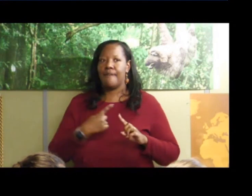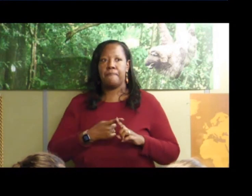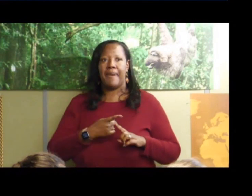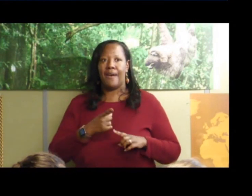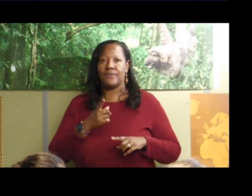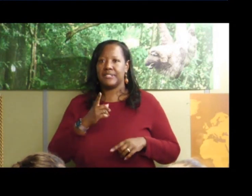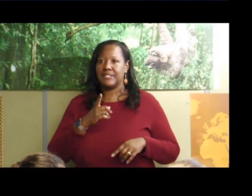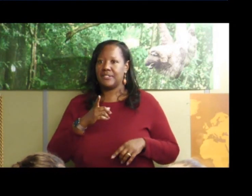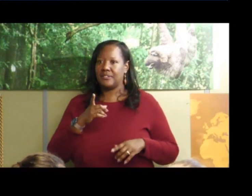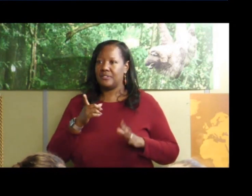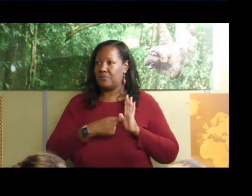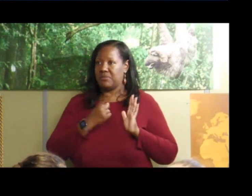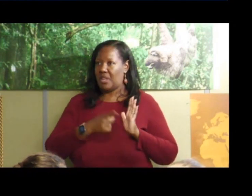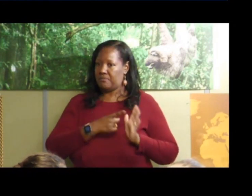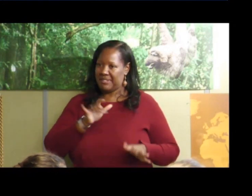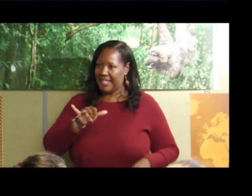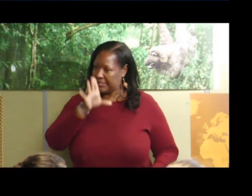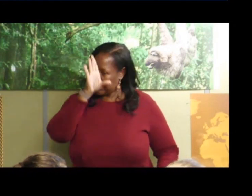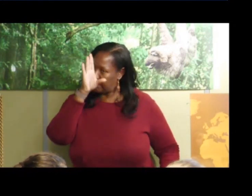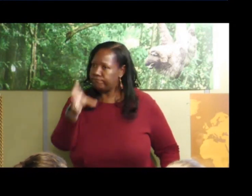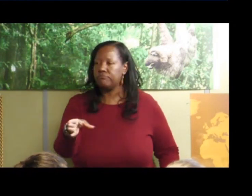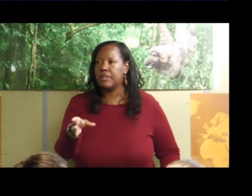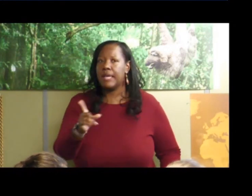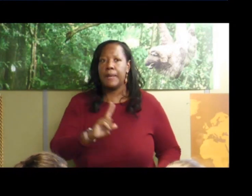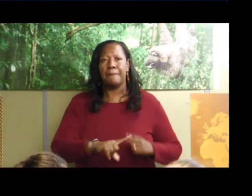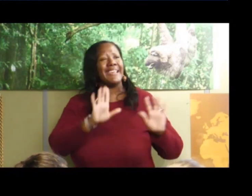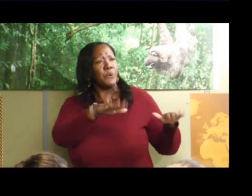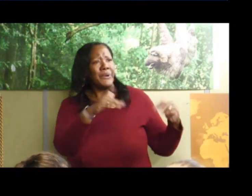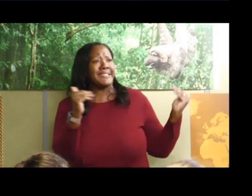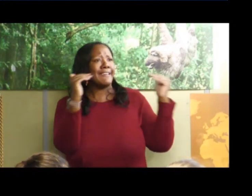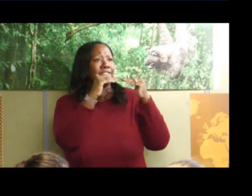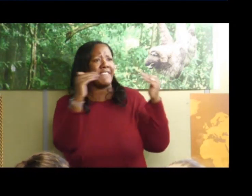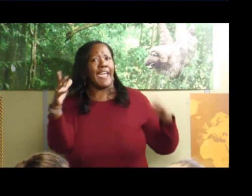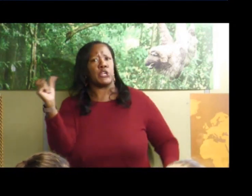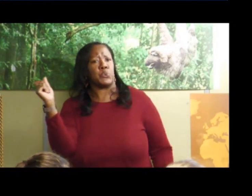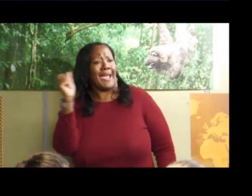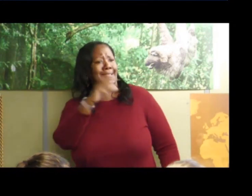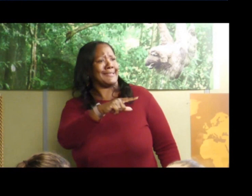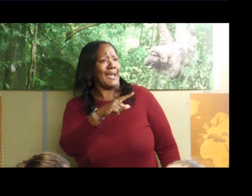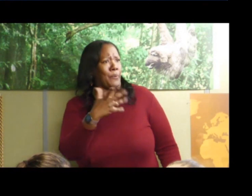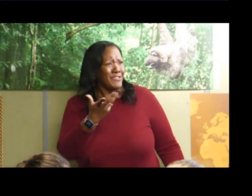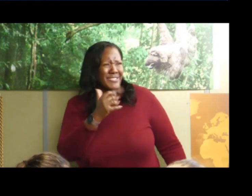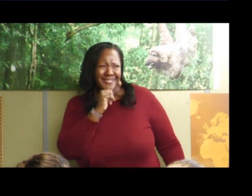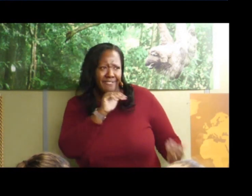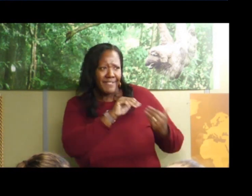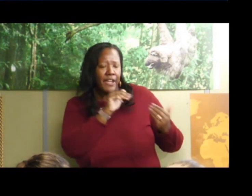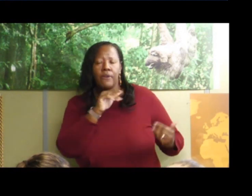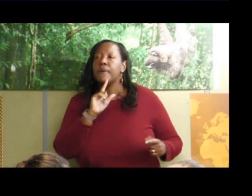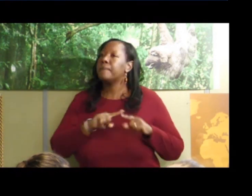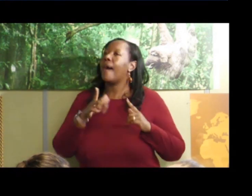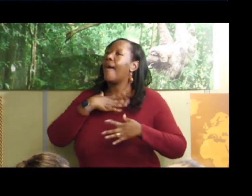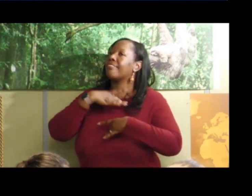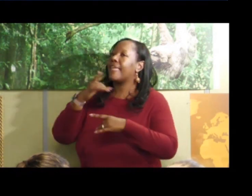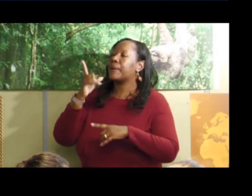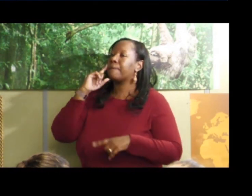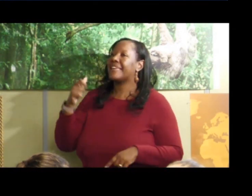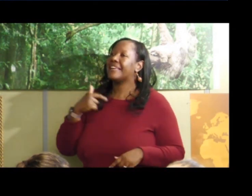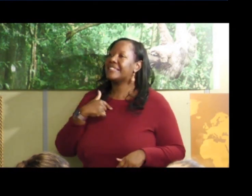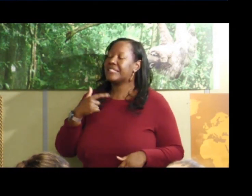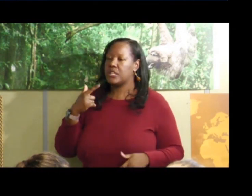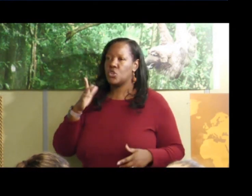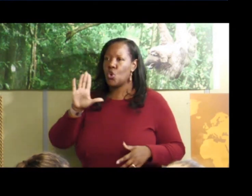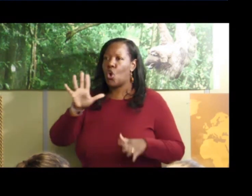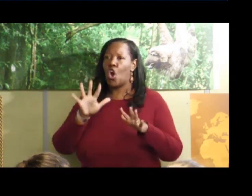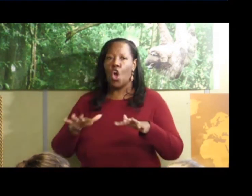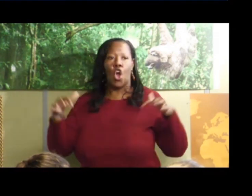that direct, sometimes people are like, well, is it fair to just throw that question out? What I like is that also then primes your